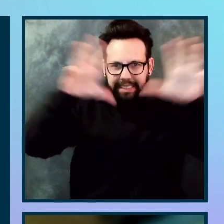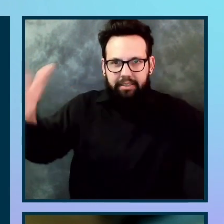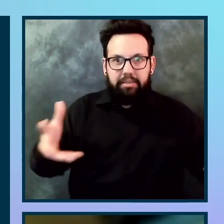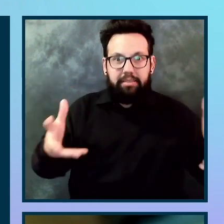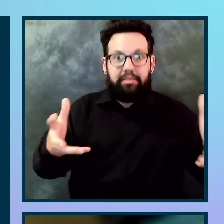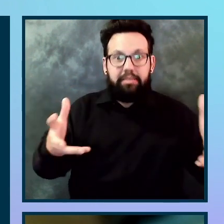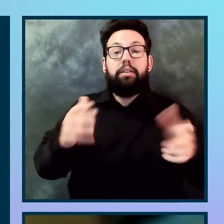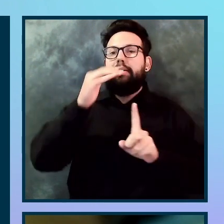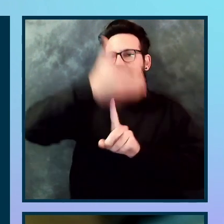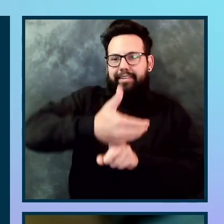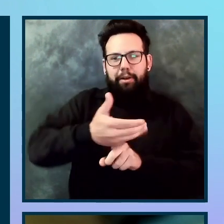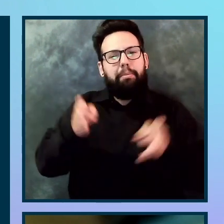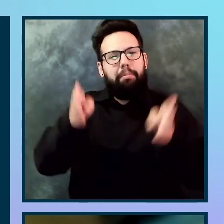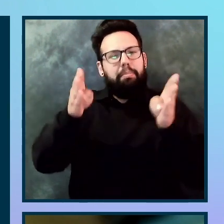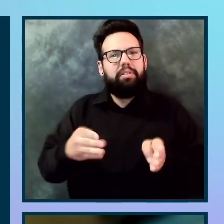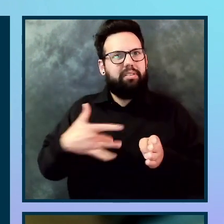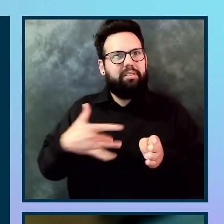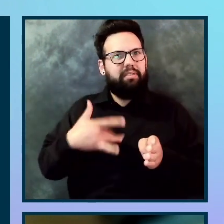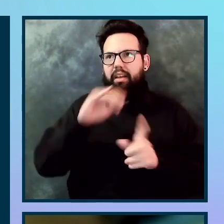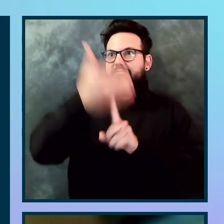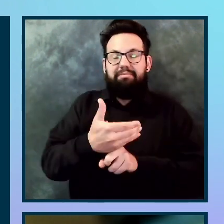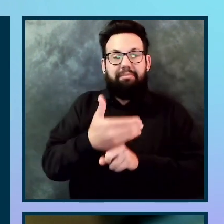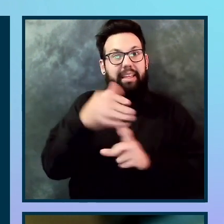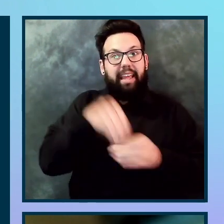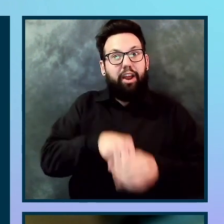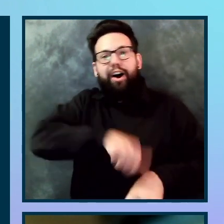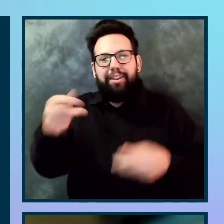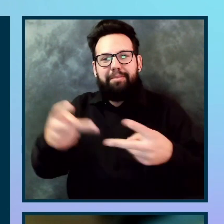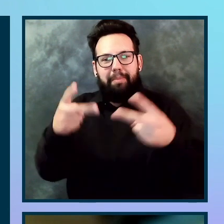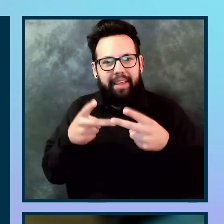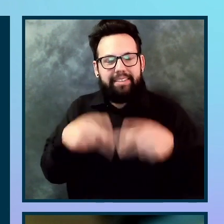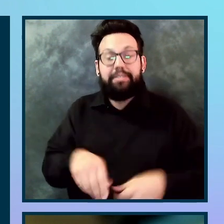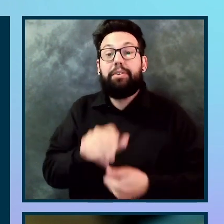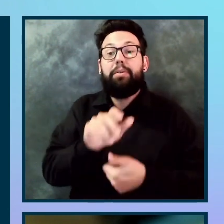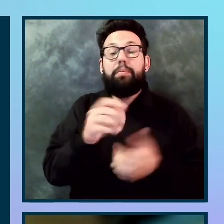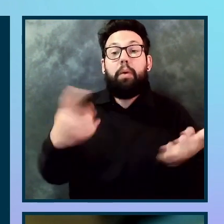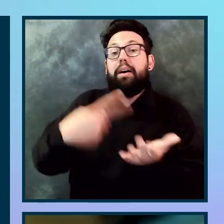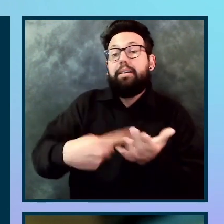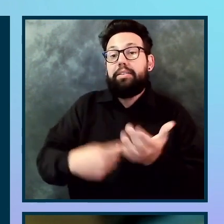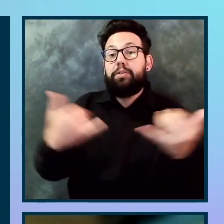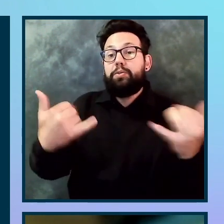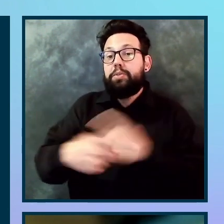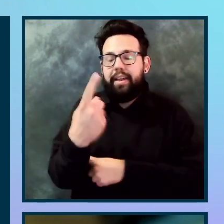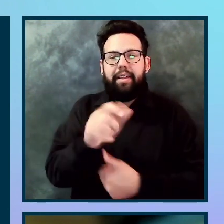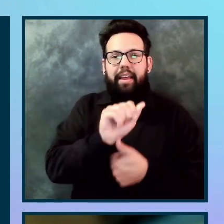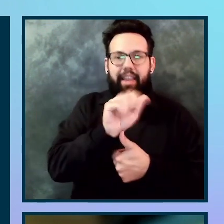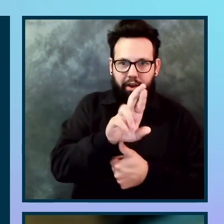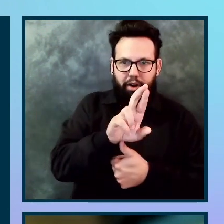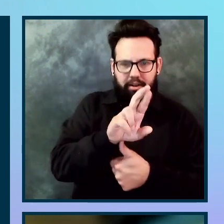they're somewhere else. So AR and VR are mainly what we're going to talk about today in our XR